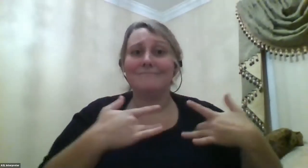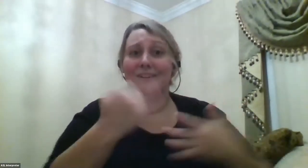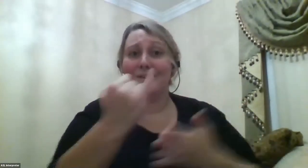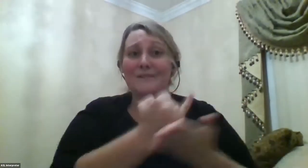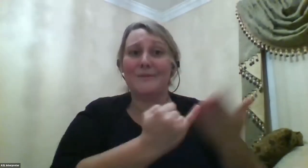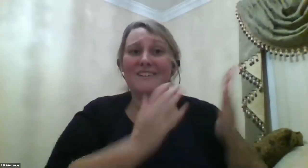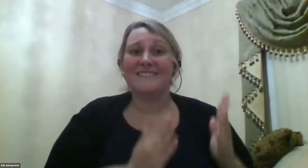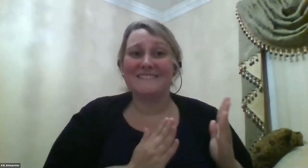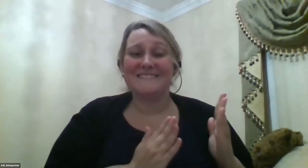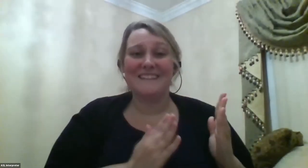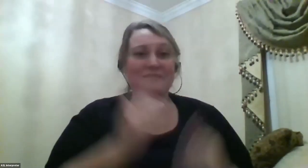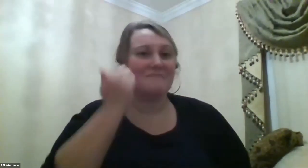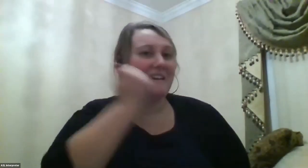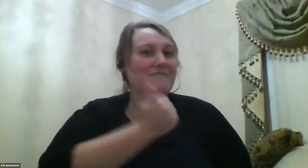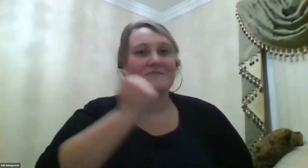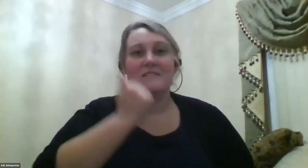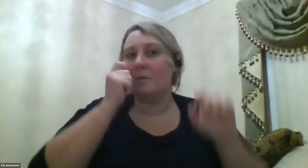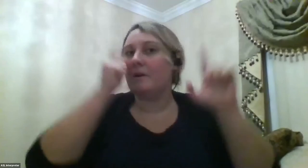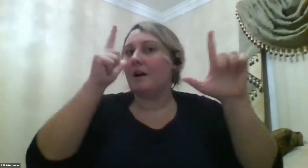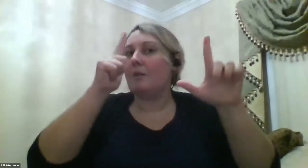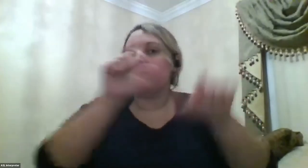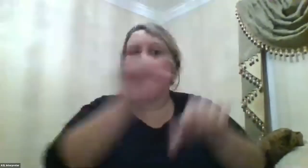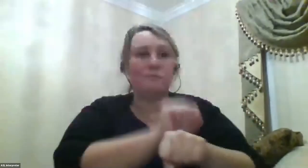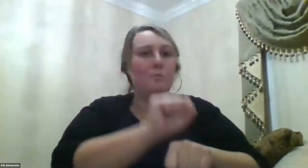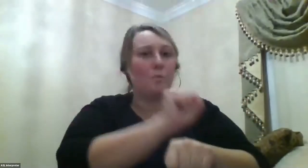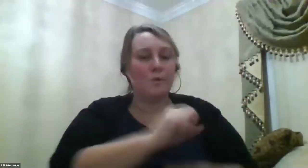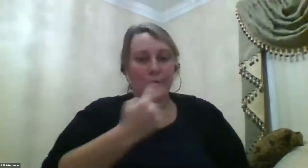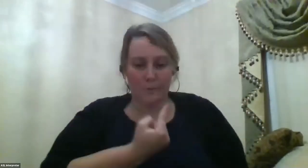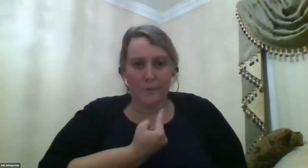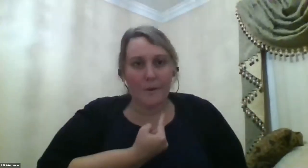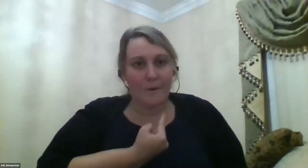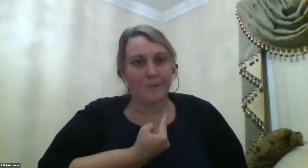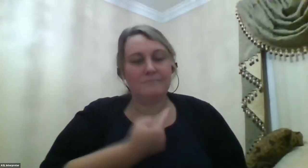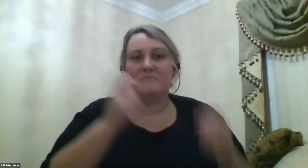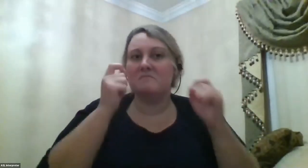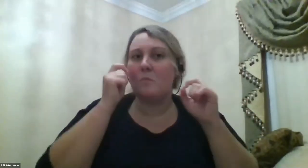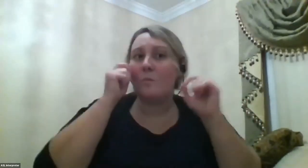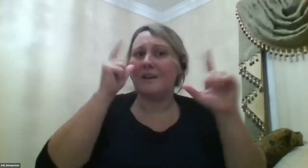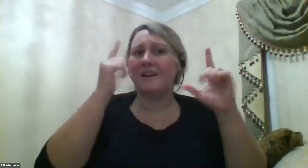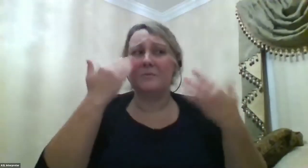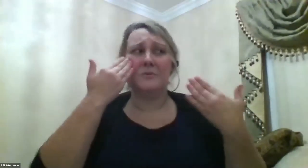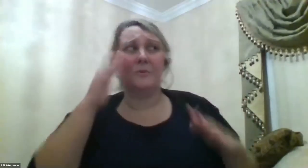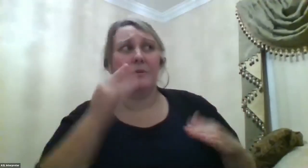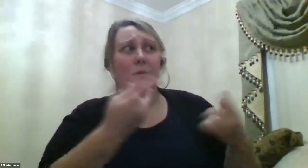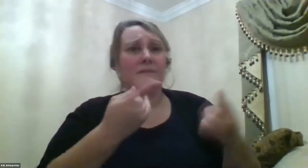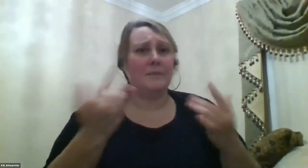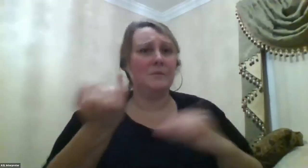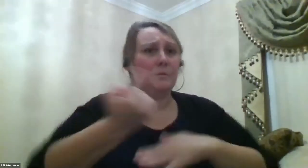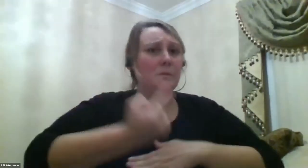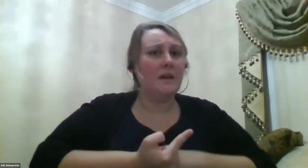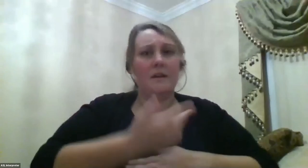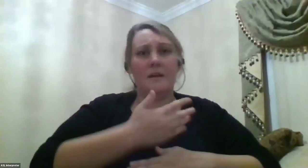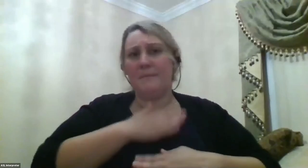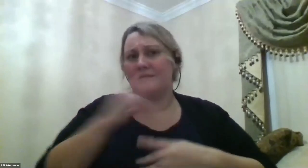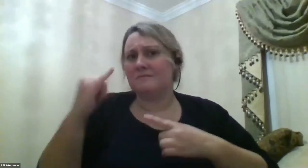you're going to do or, um, thinking about some of the issues around, um, space, around touch,